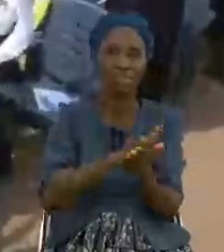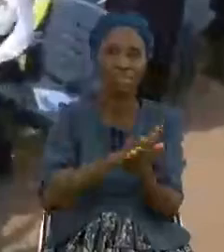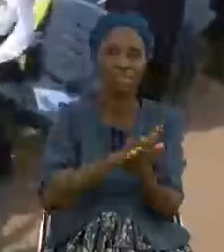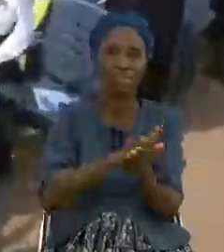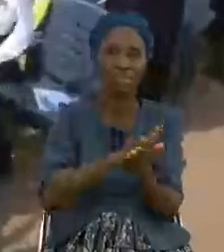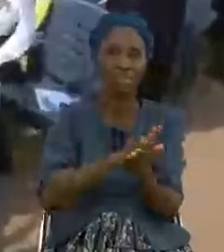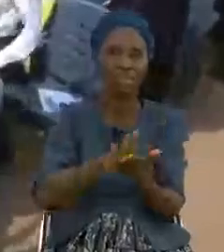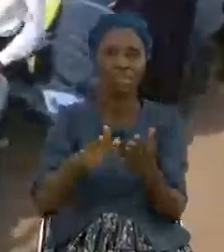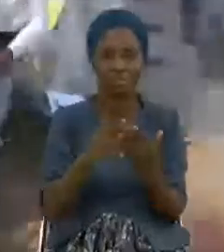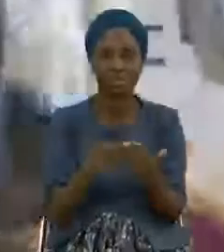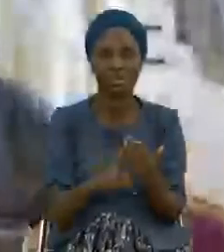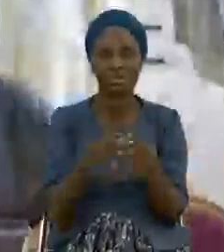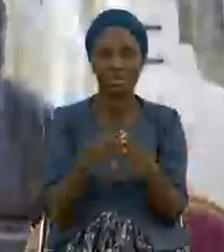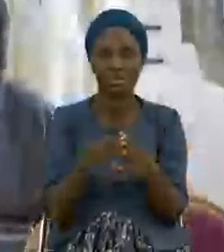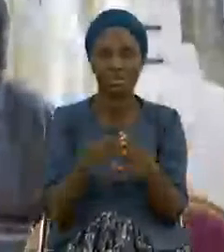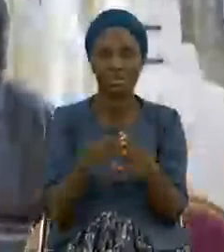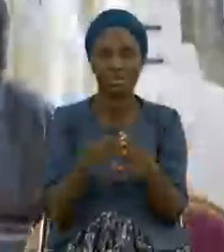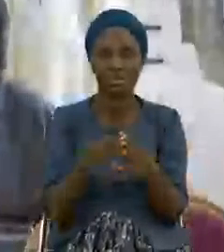Religious,